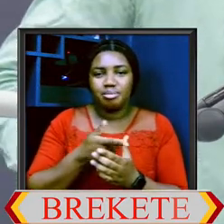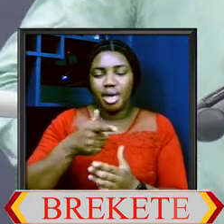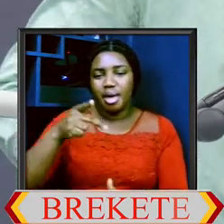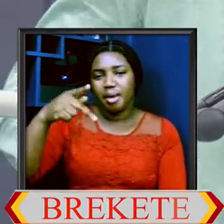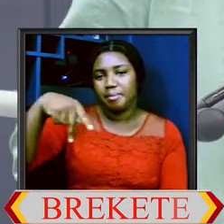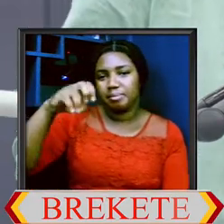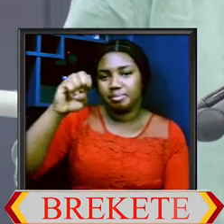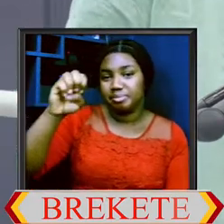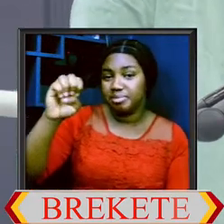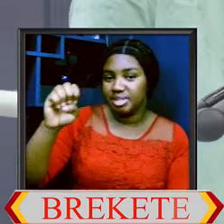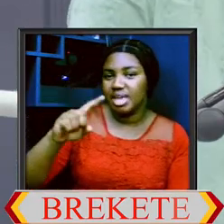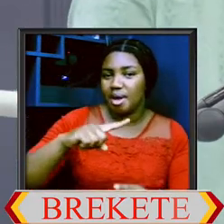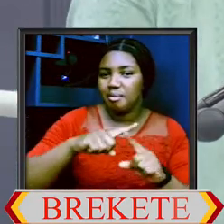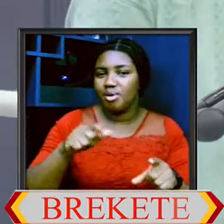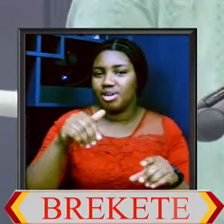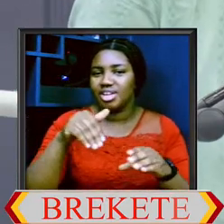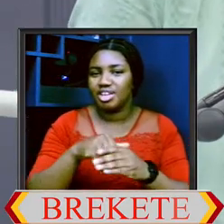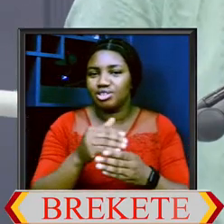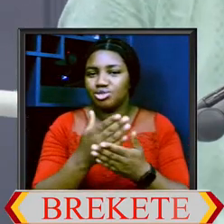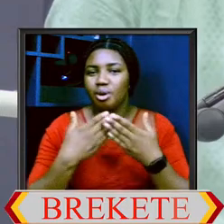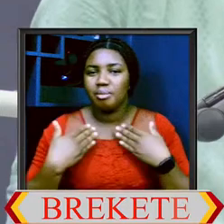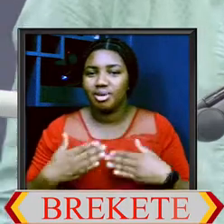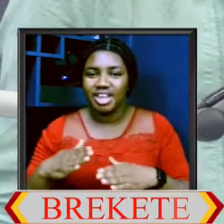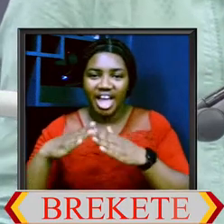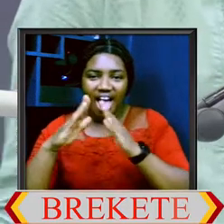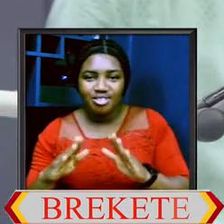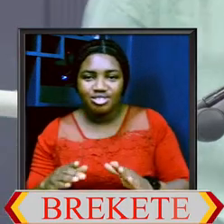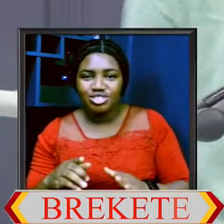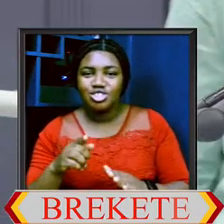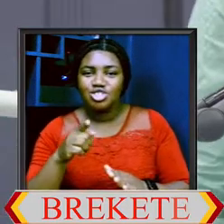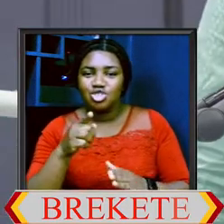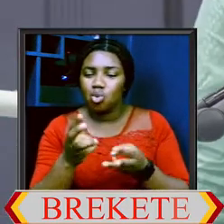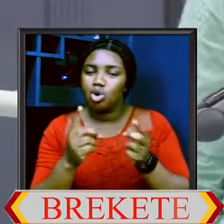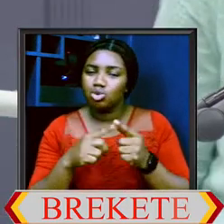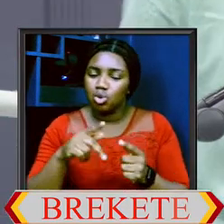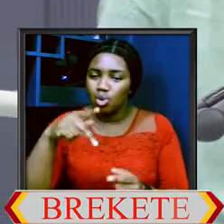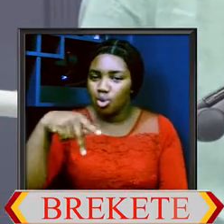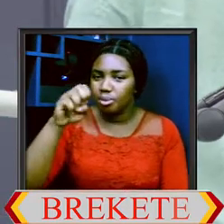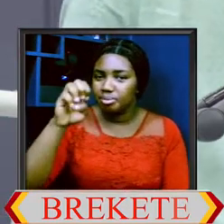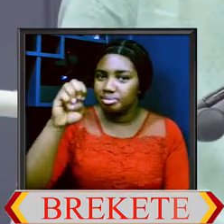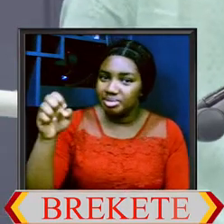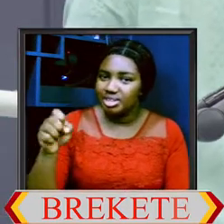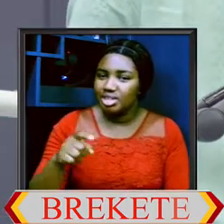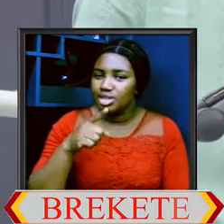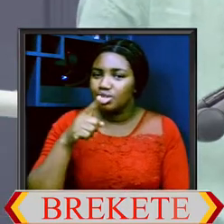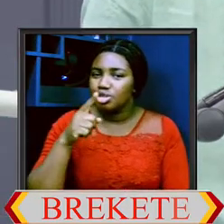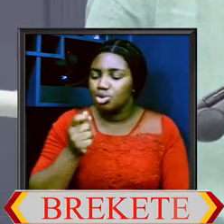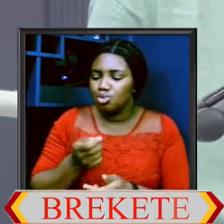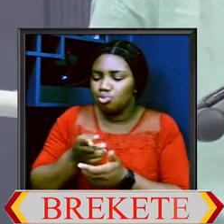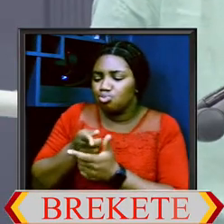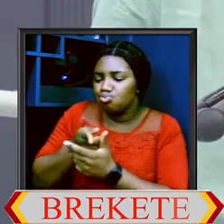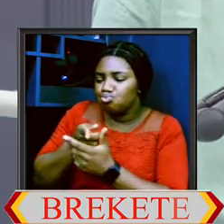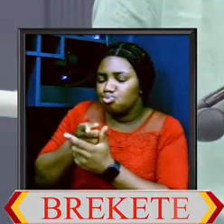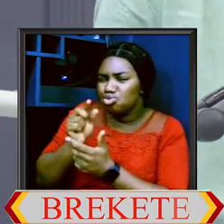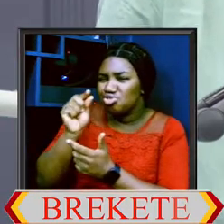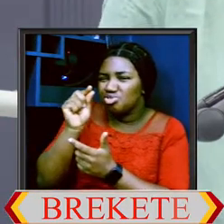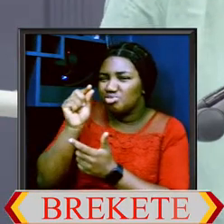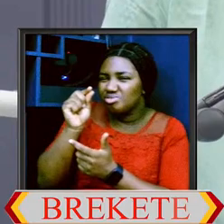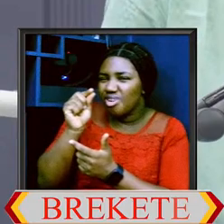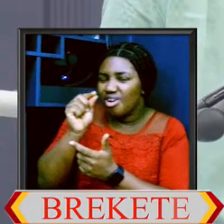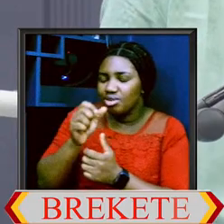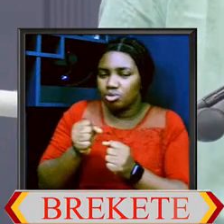but if you there for people house when you come like say you go buy